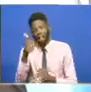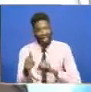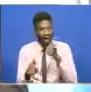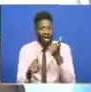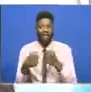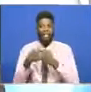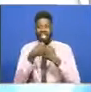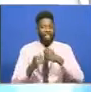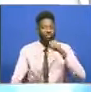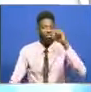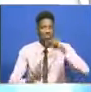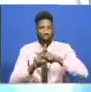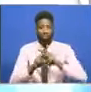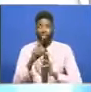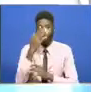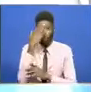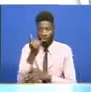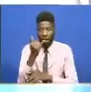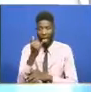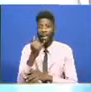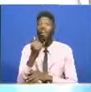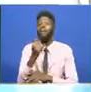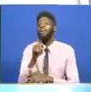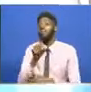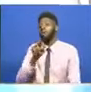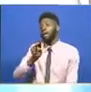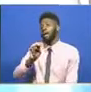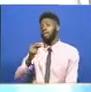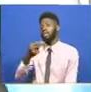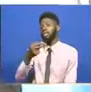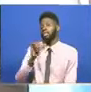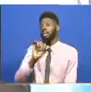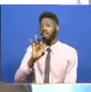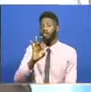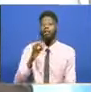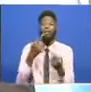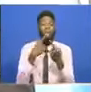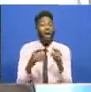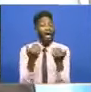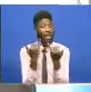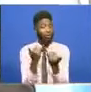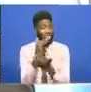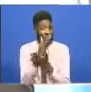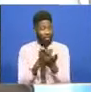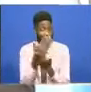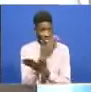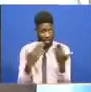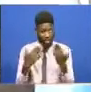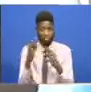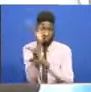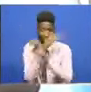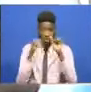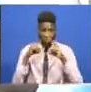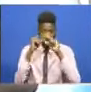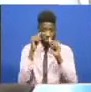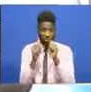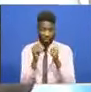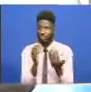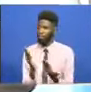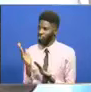with the National Hospital Insurance Fund. But some of the things that the head of state had to say are right here.